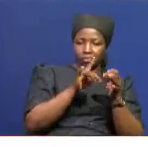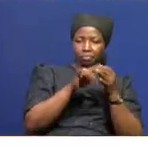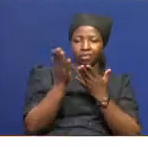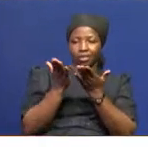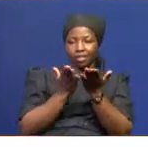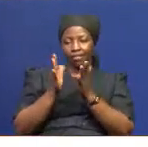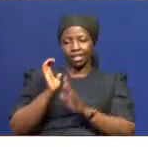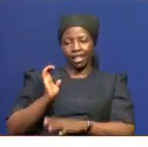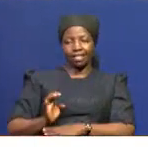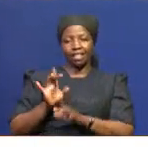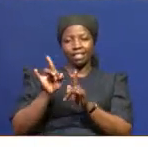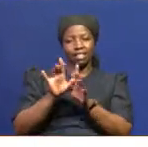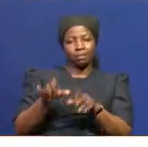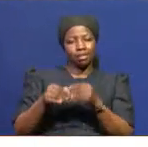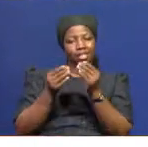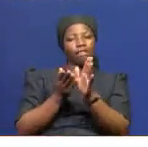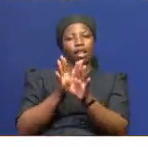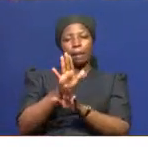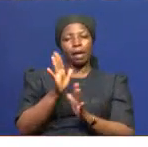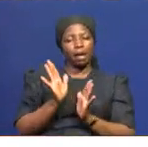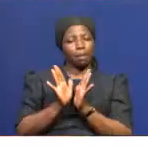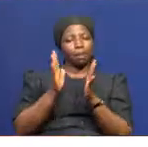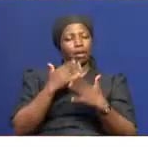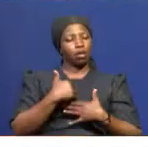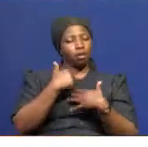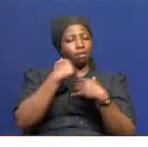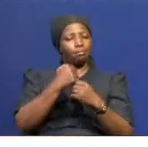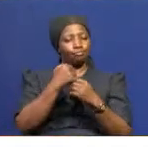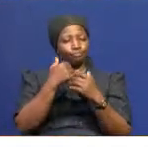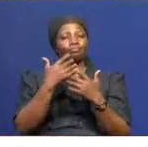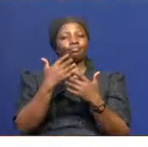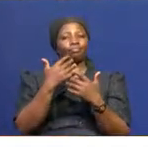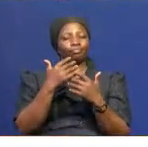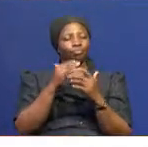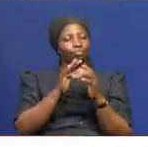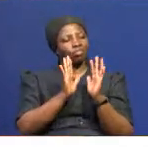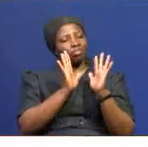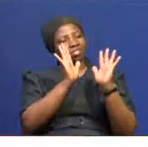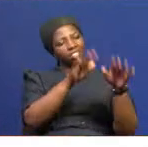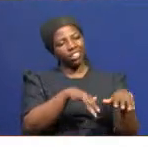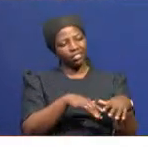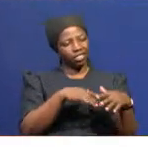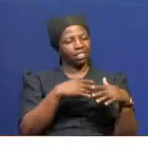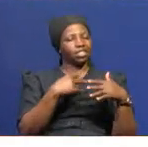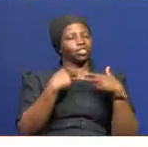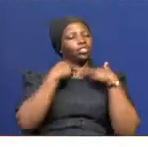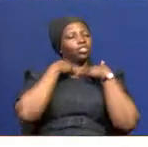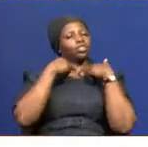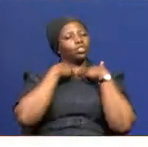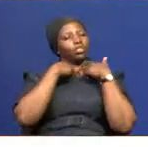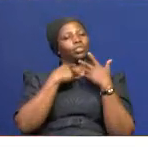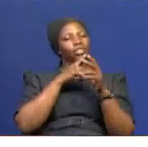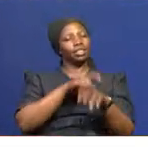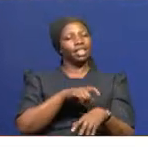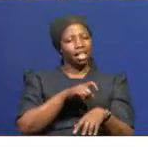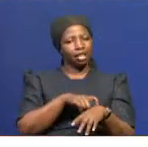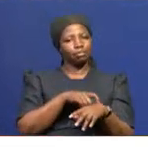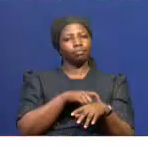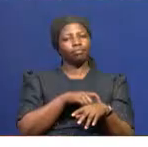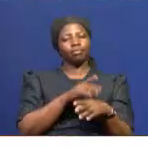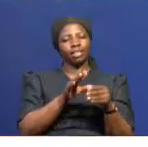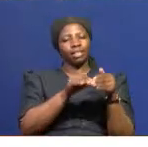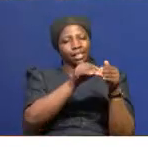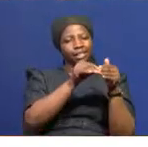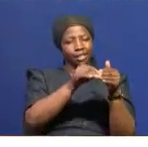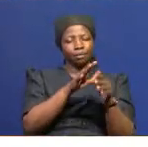ethics, and restoring public confidence, breaking away from the outdated colonial legacies. Article 244